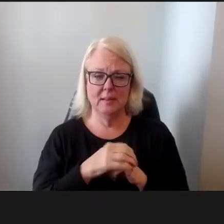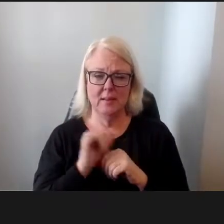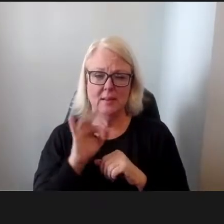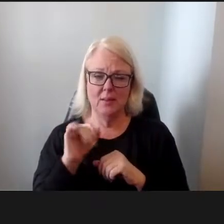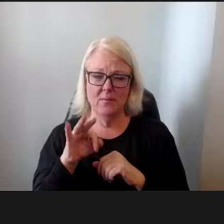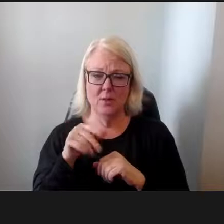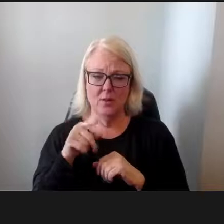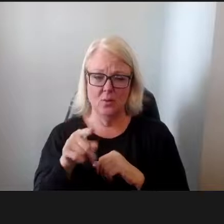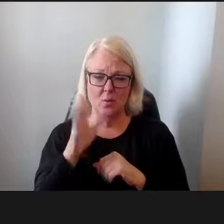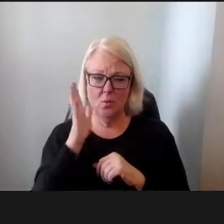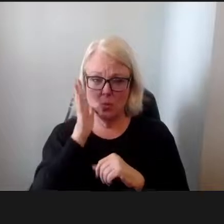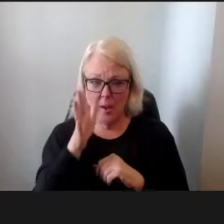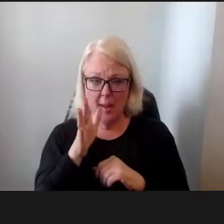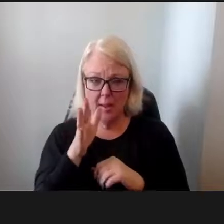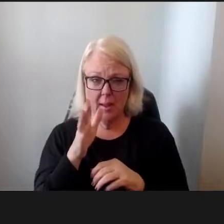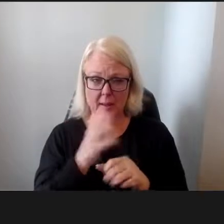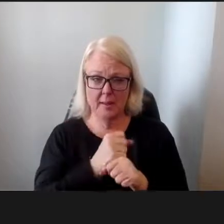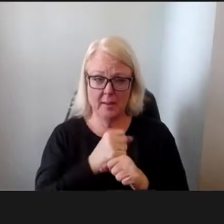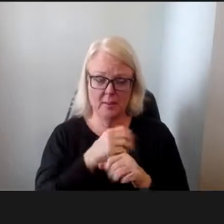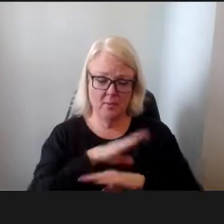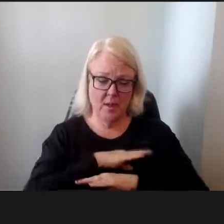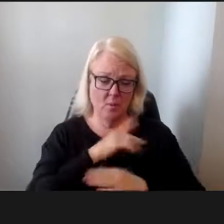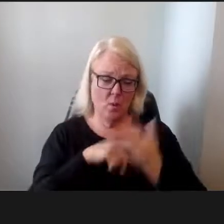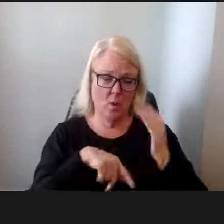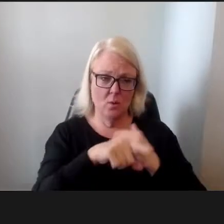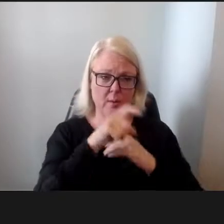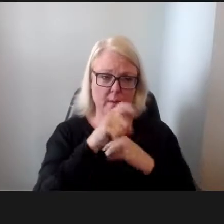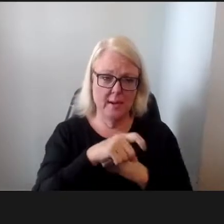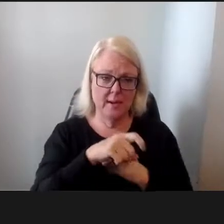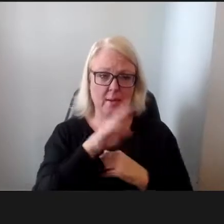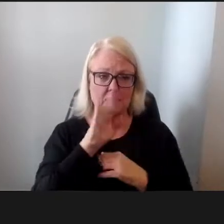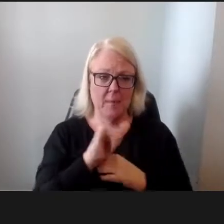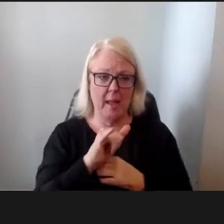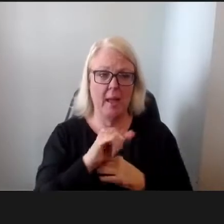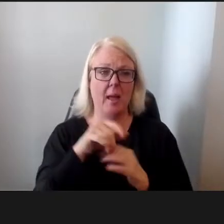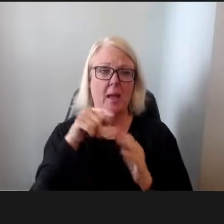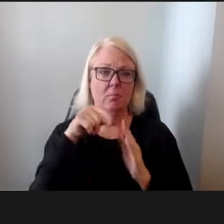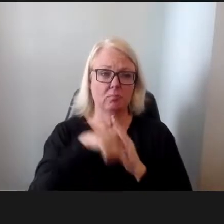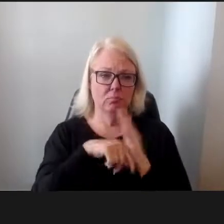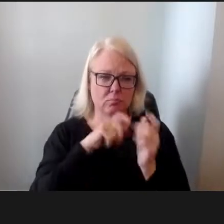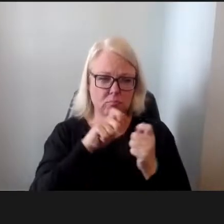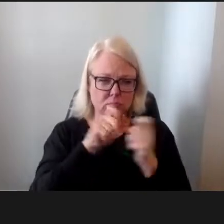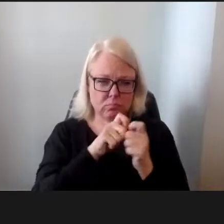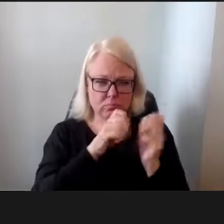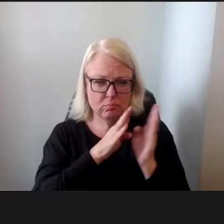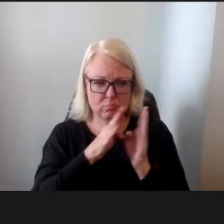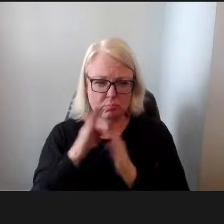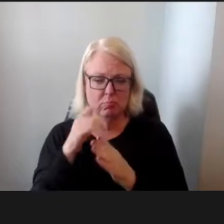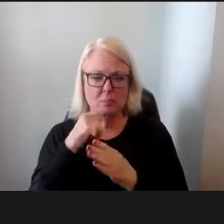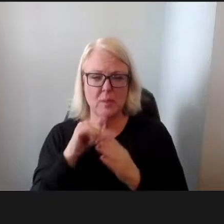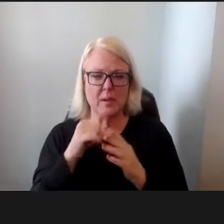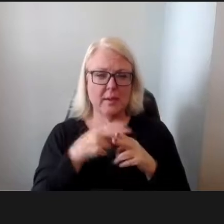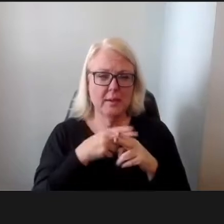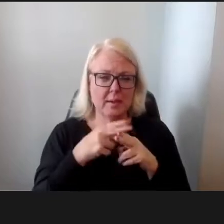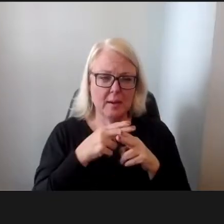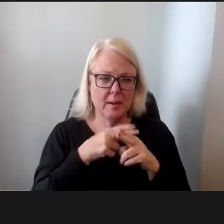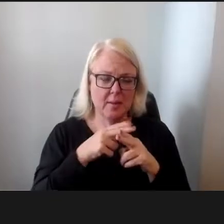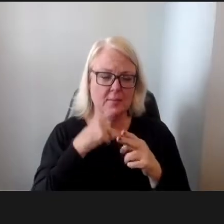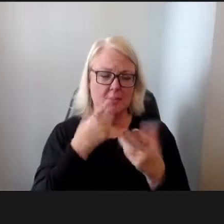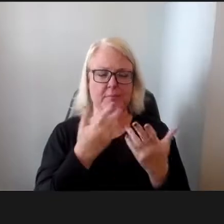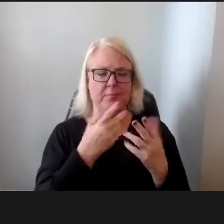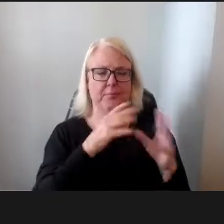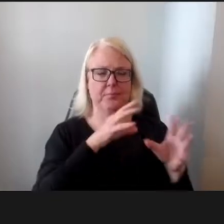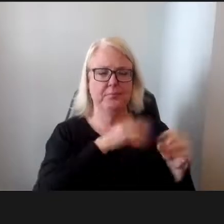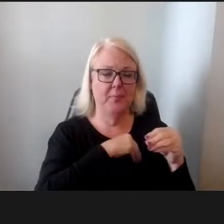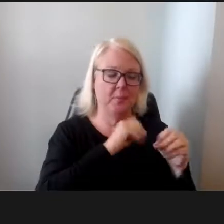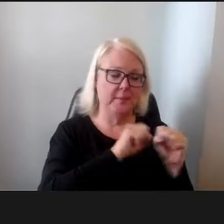if you are going to get your needs met by being strategically reductive or temporarily buying into a system that